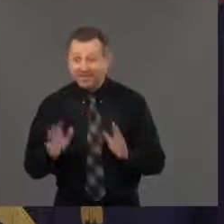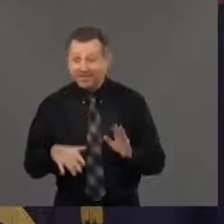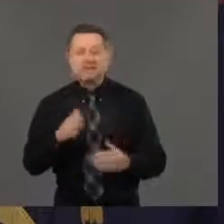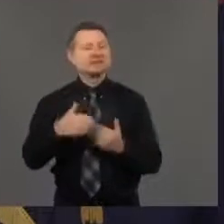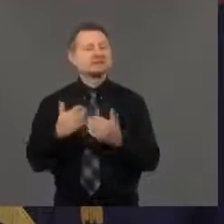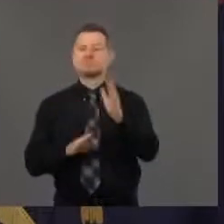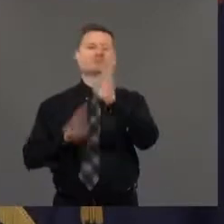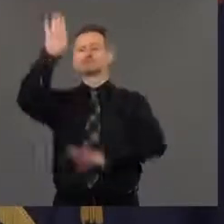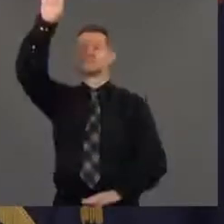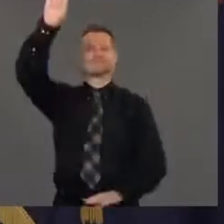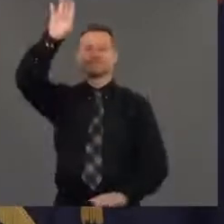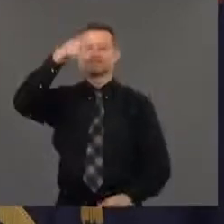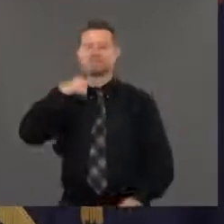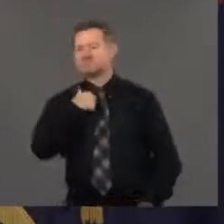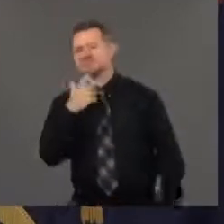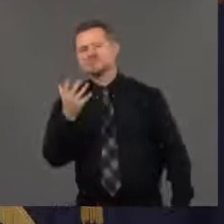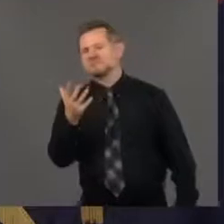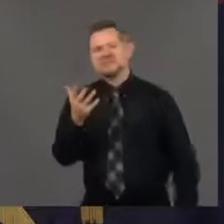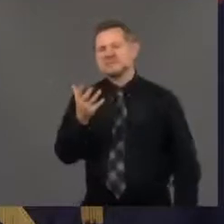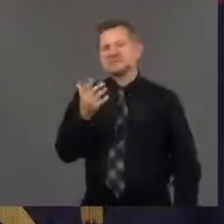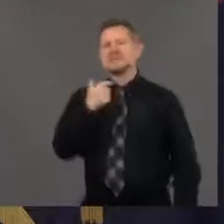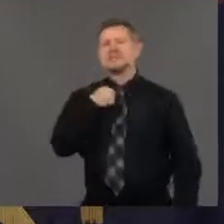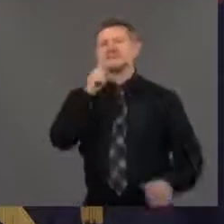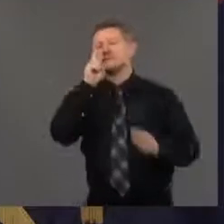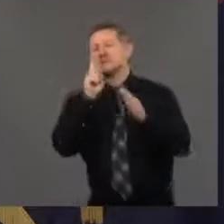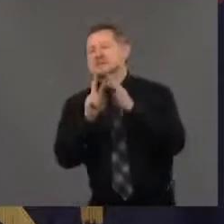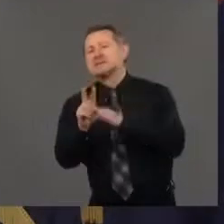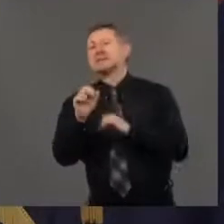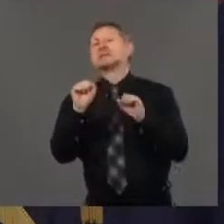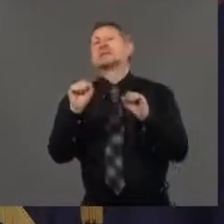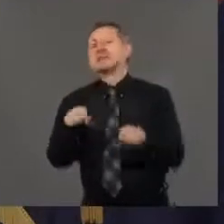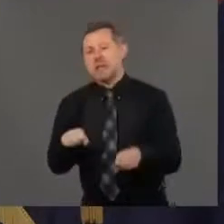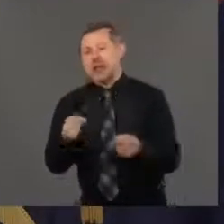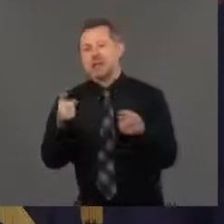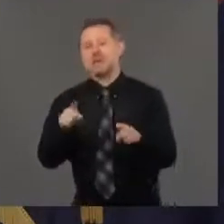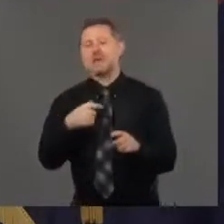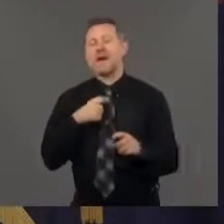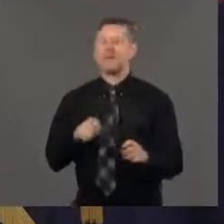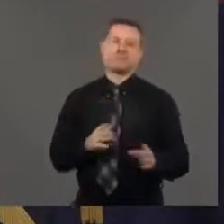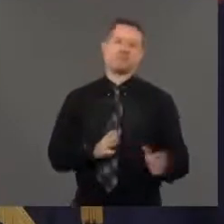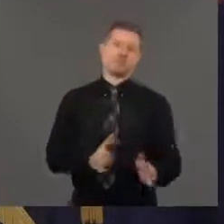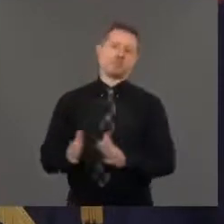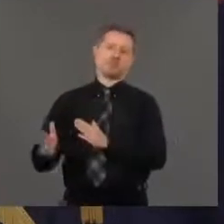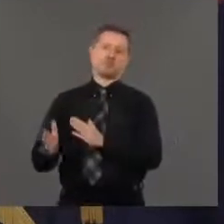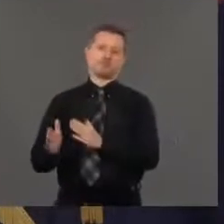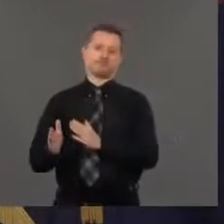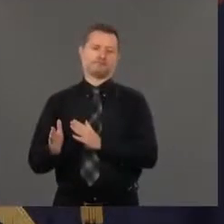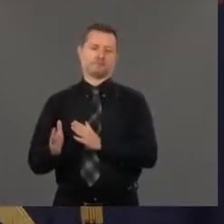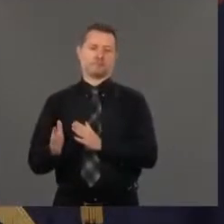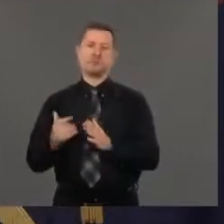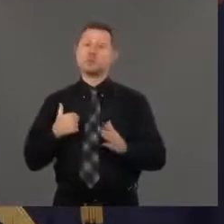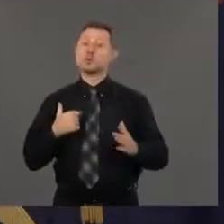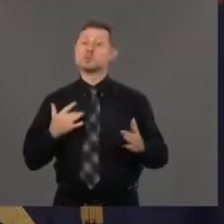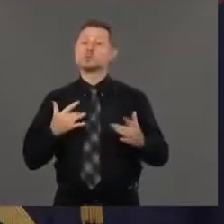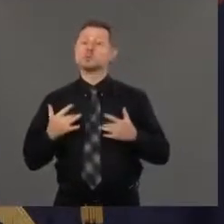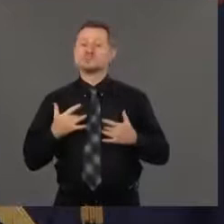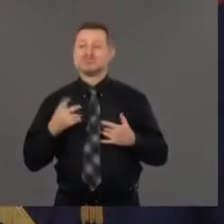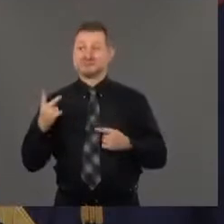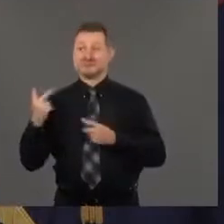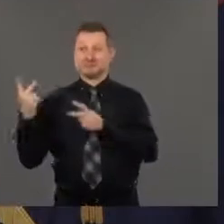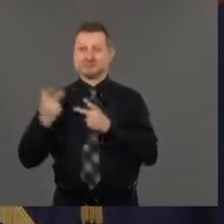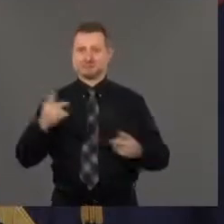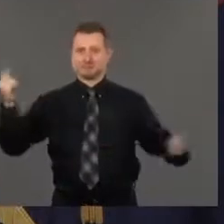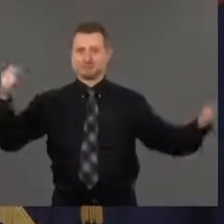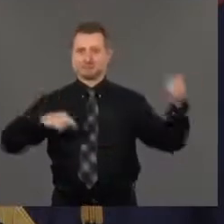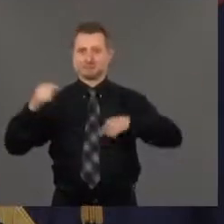next shoe that could drop? I'm worried about people coming to New York.